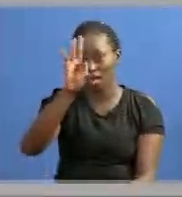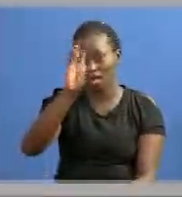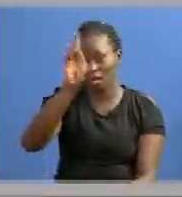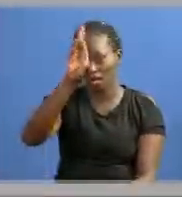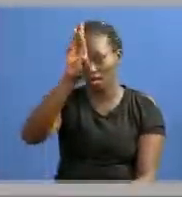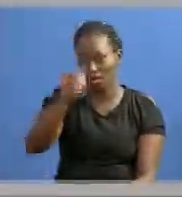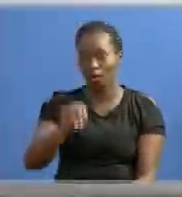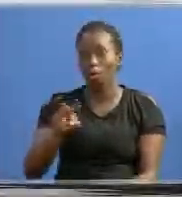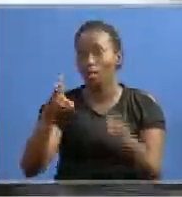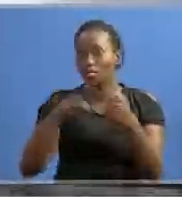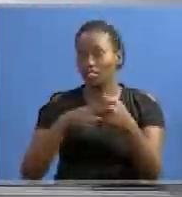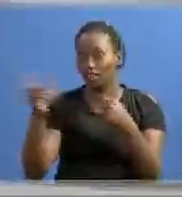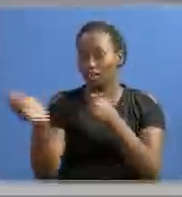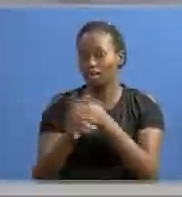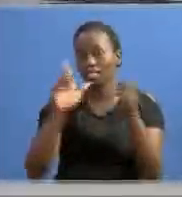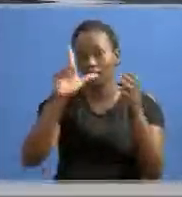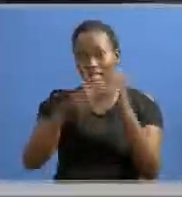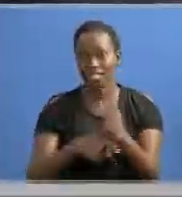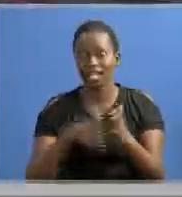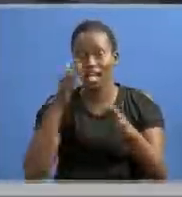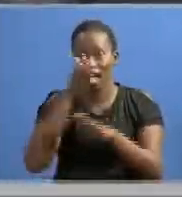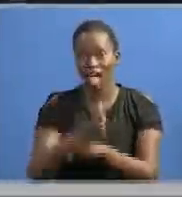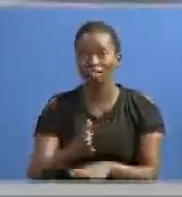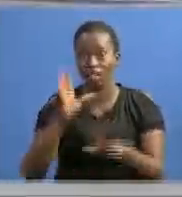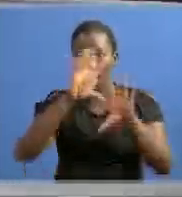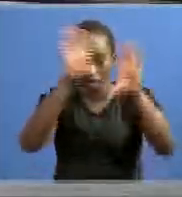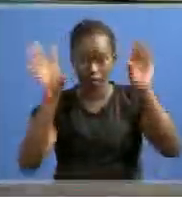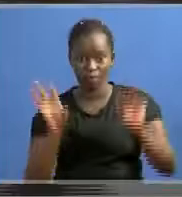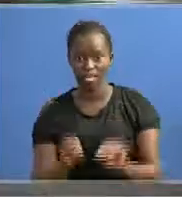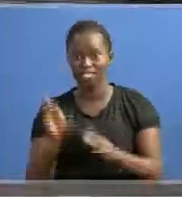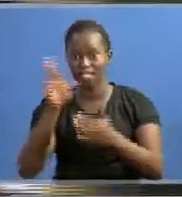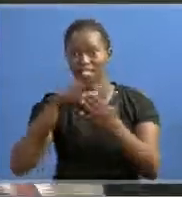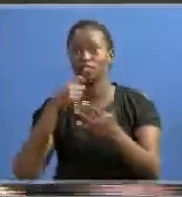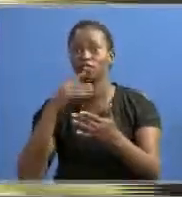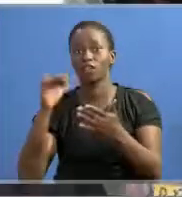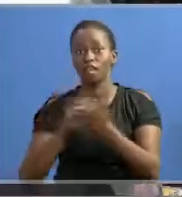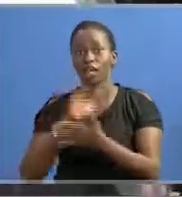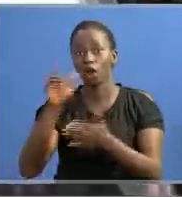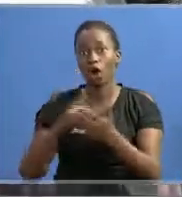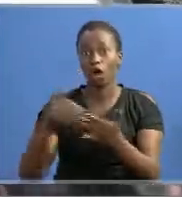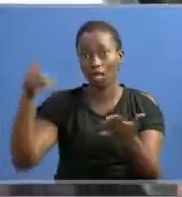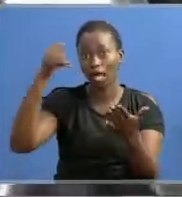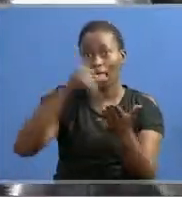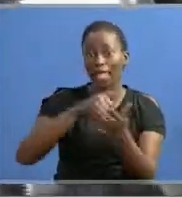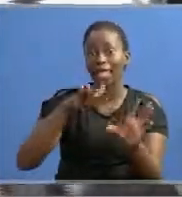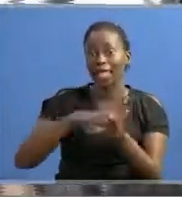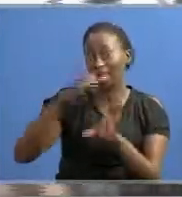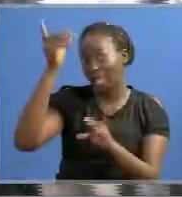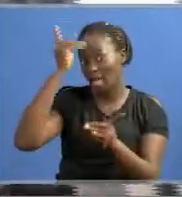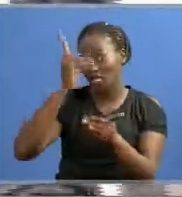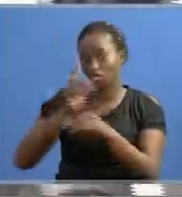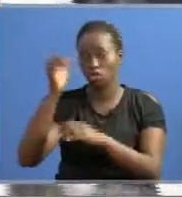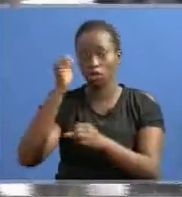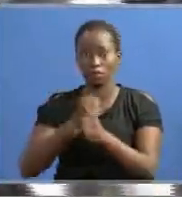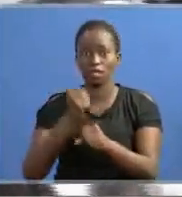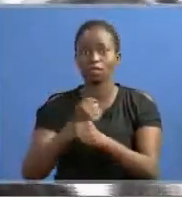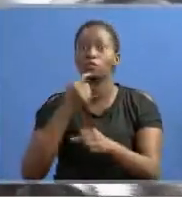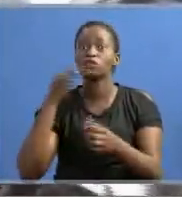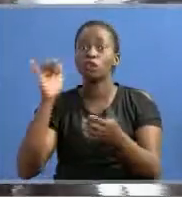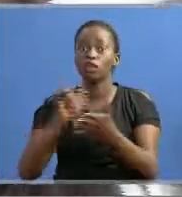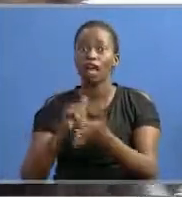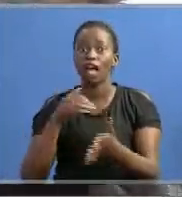later, after the budget reading, boda-boda operators claim to have been excluded in decision-making in the wake of the